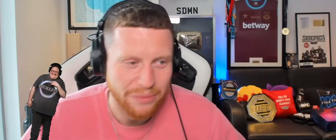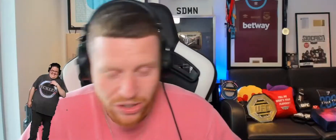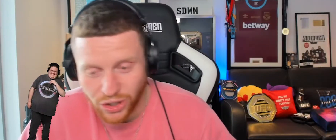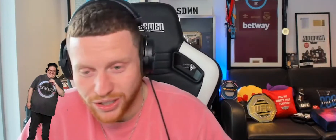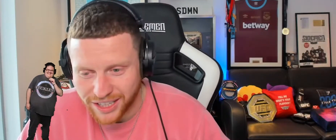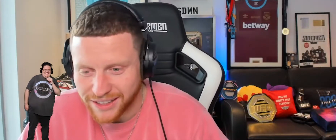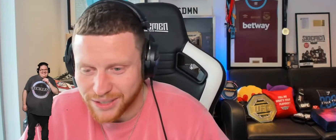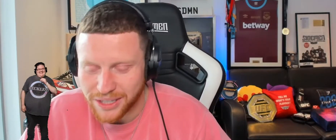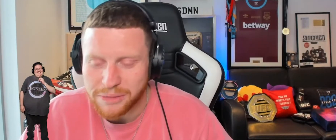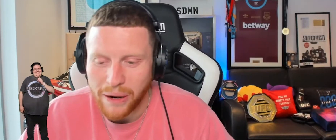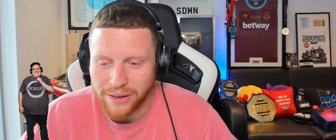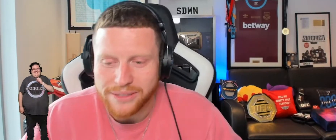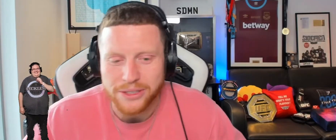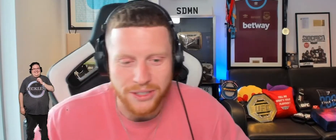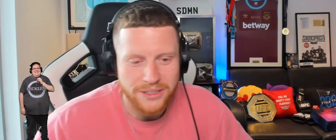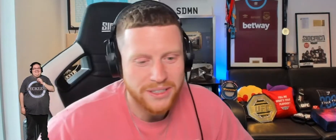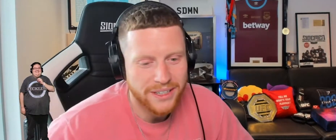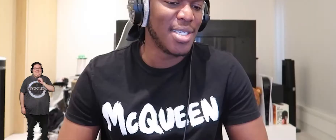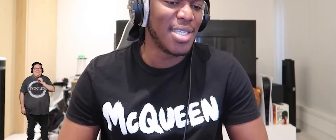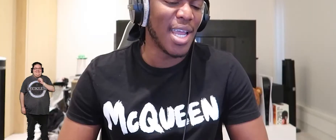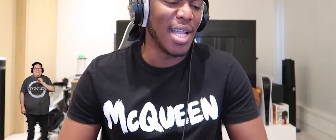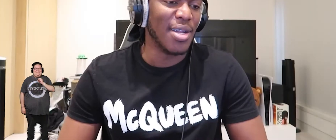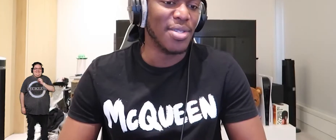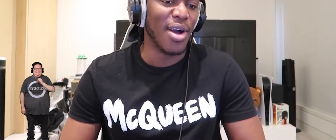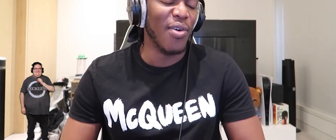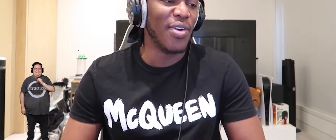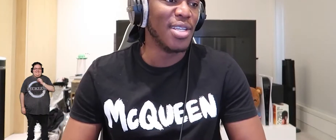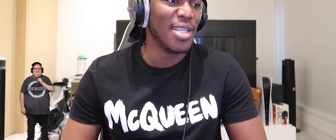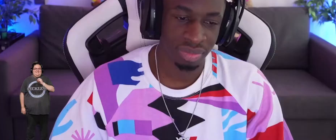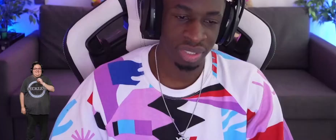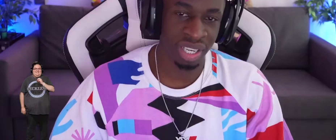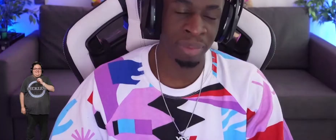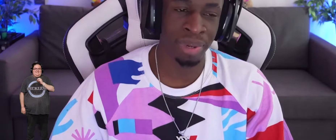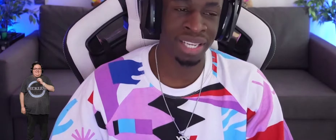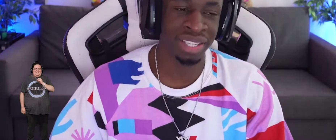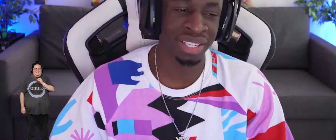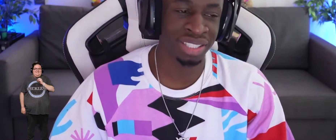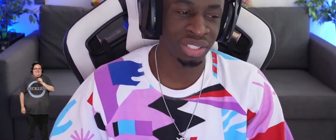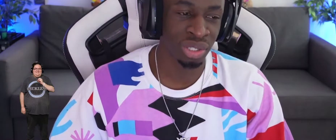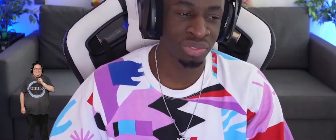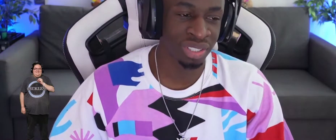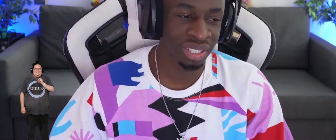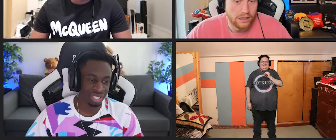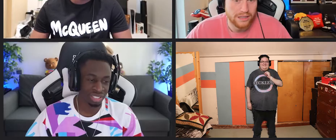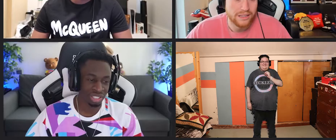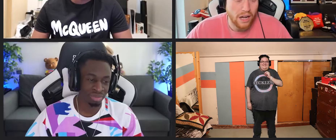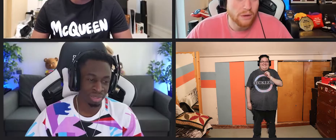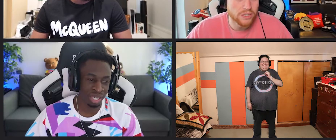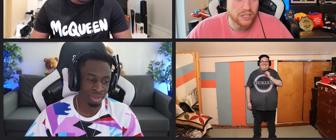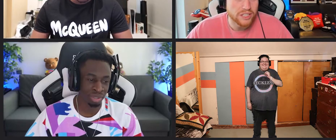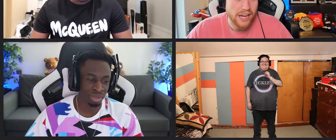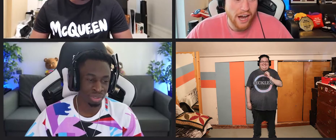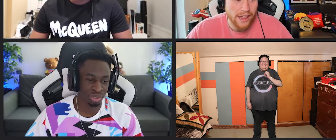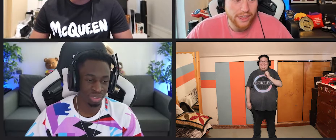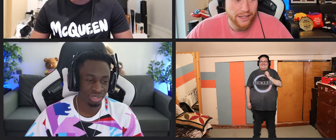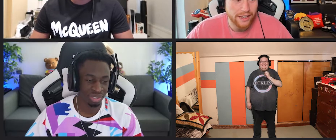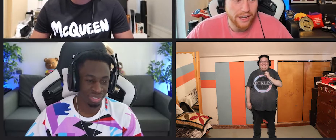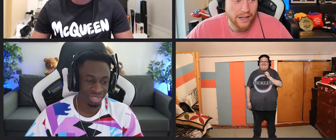JJ, what's yours then? Inspire us. What's yours? Shit, I don't know. Dolphin? Yeah, in blind date, and I said dolphin. I was going to